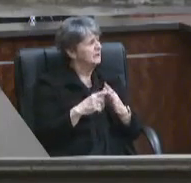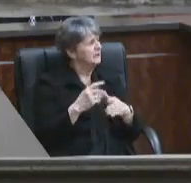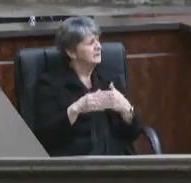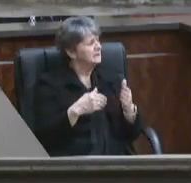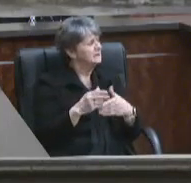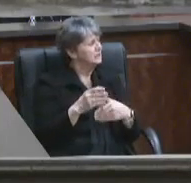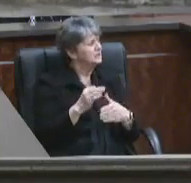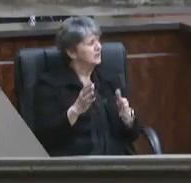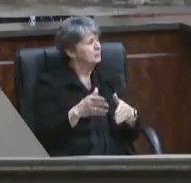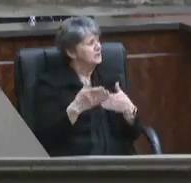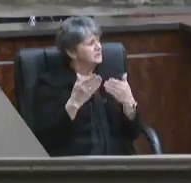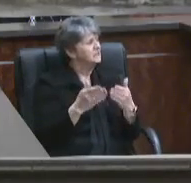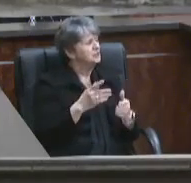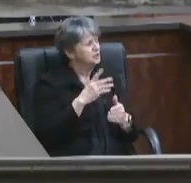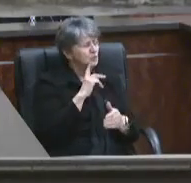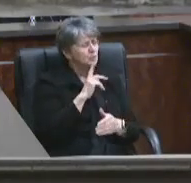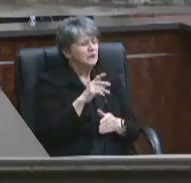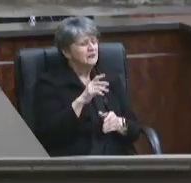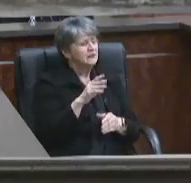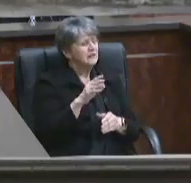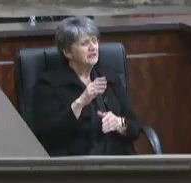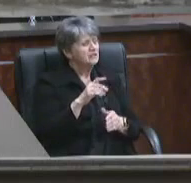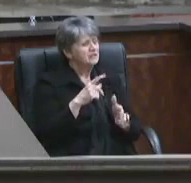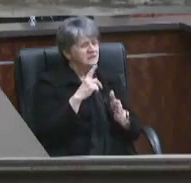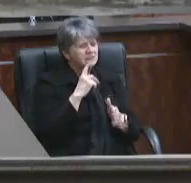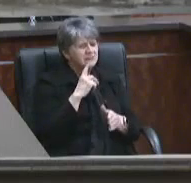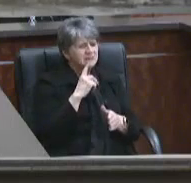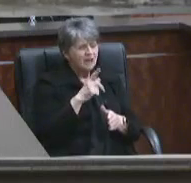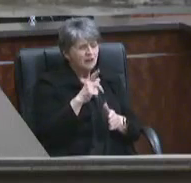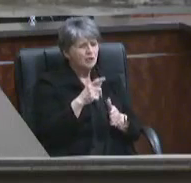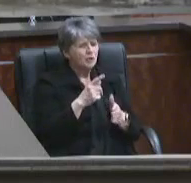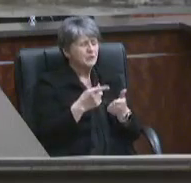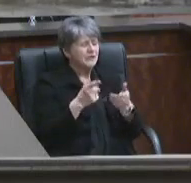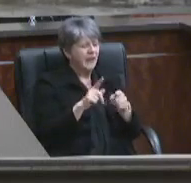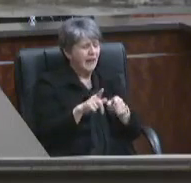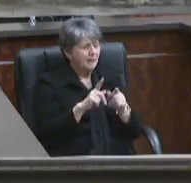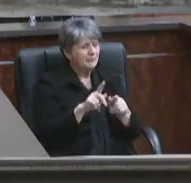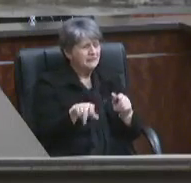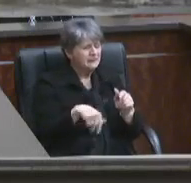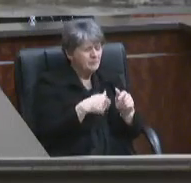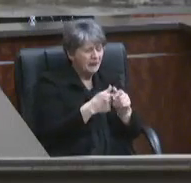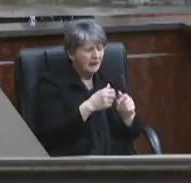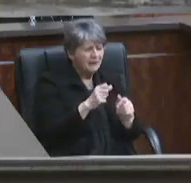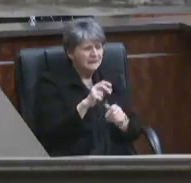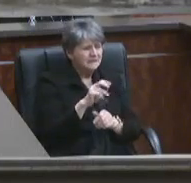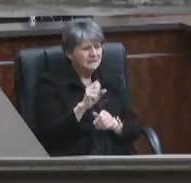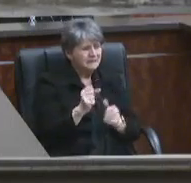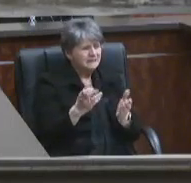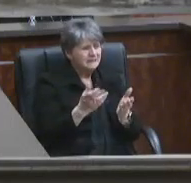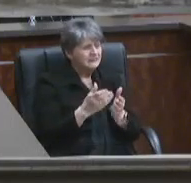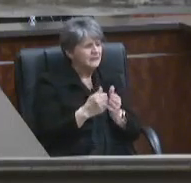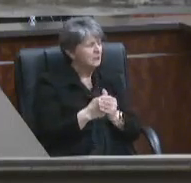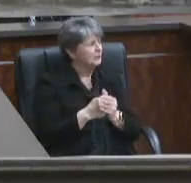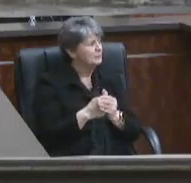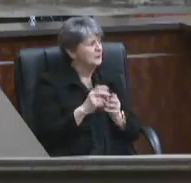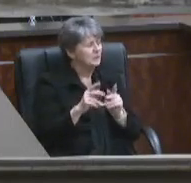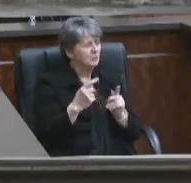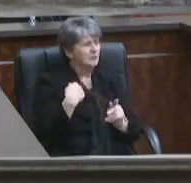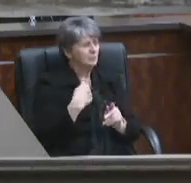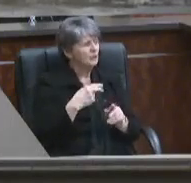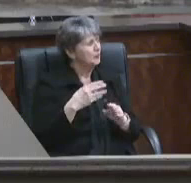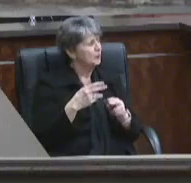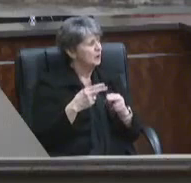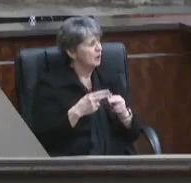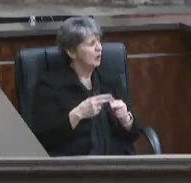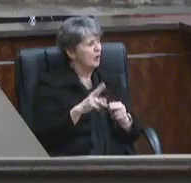the scenes of those who do the work here in the city of Laurel. Those are the people that we call our unsung